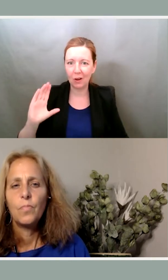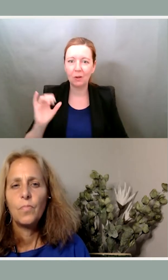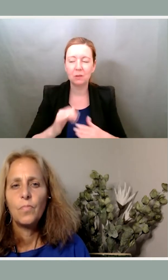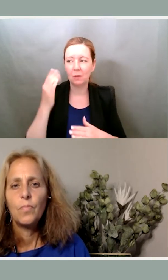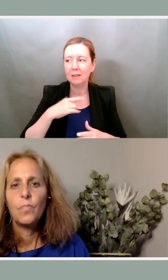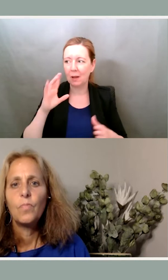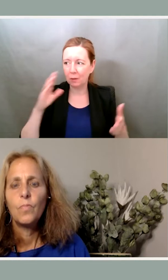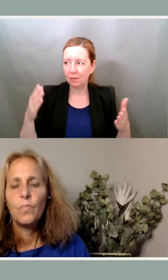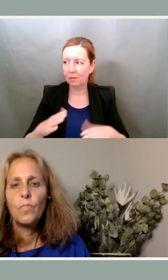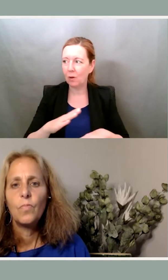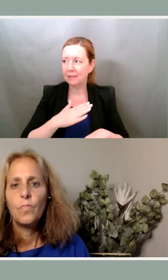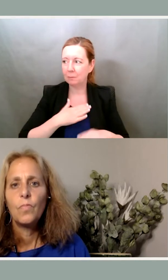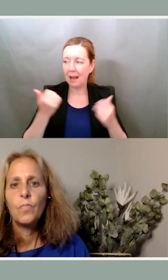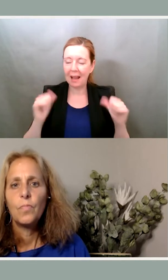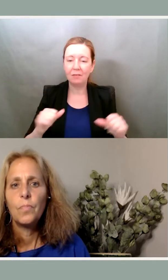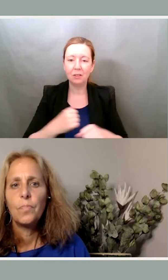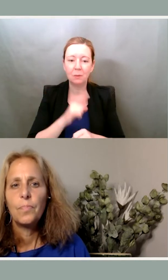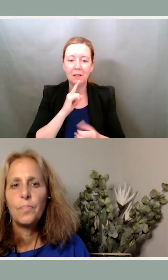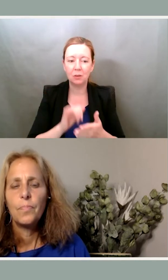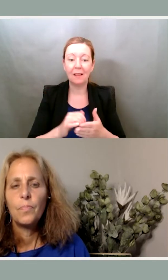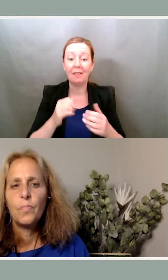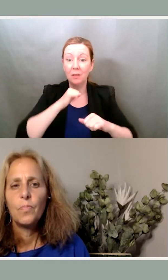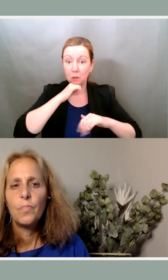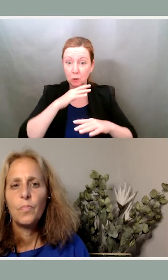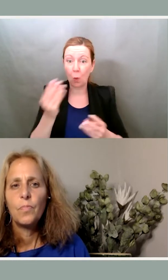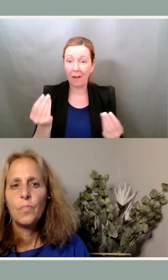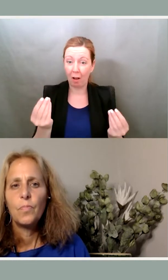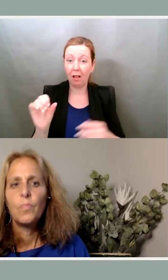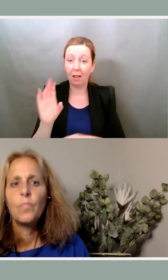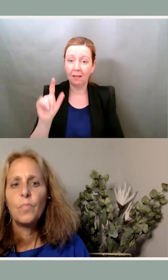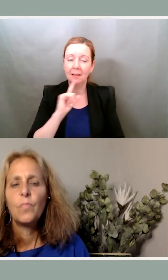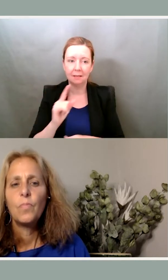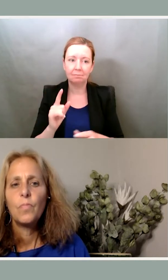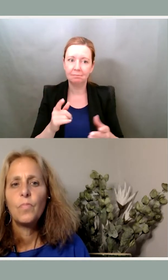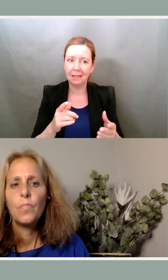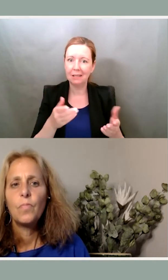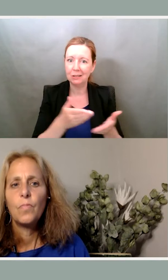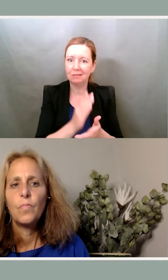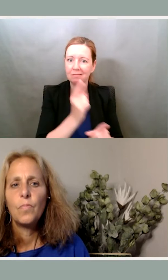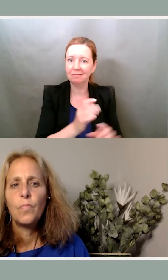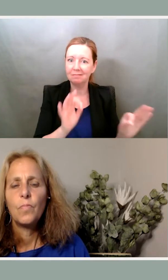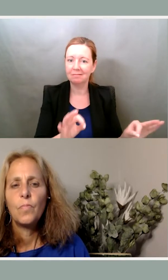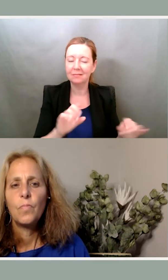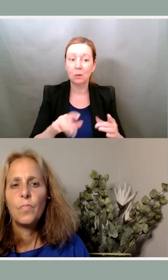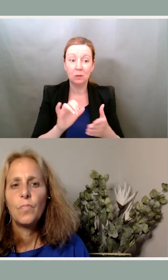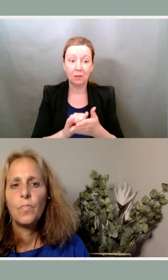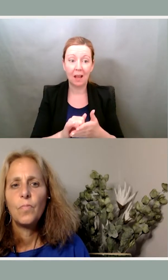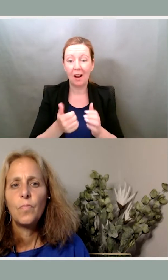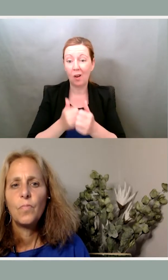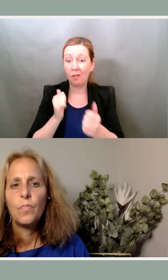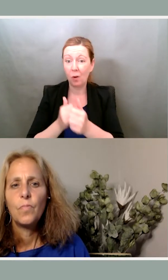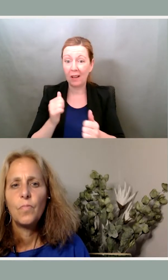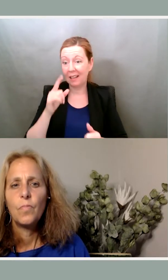actually focus my effort, is to make sure that the soil that one uses is right. Once the soil is right, avoiding synthetic